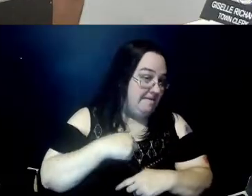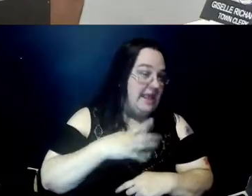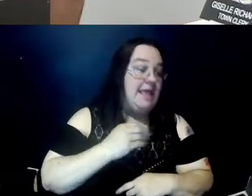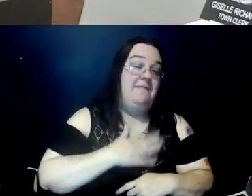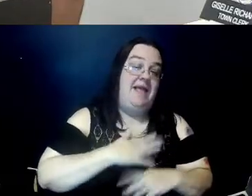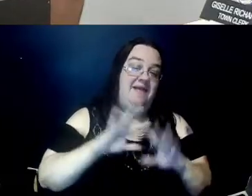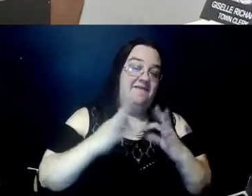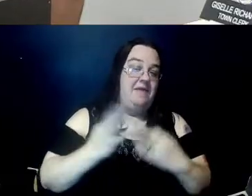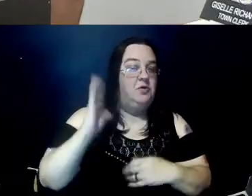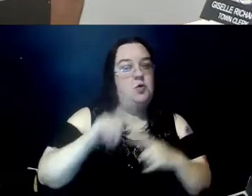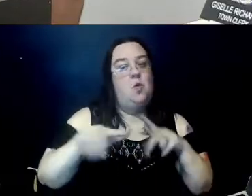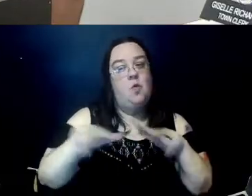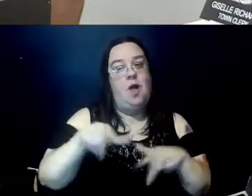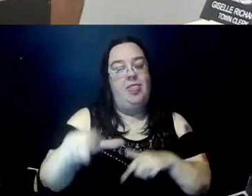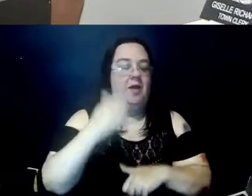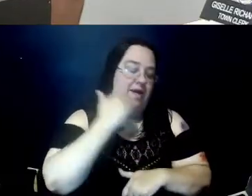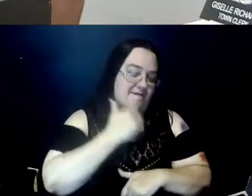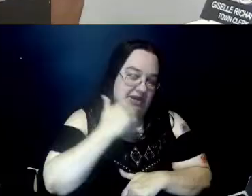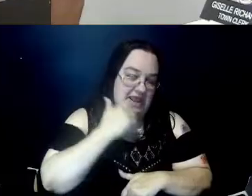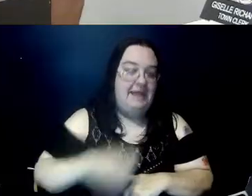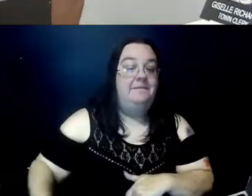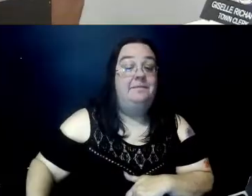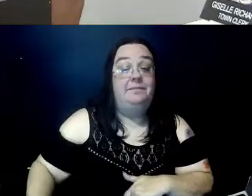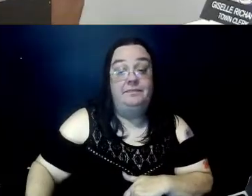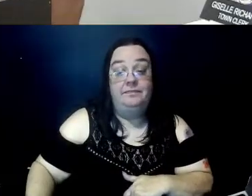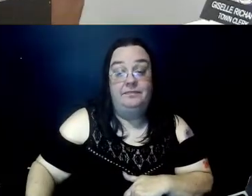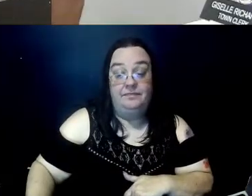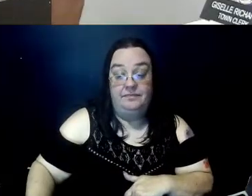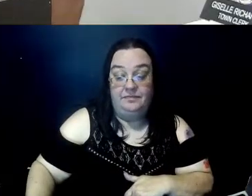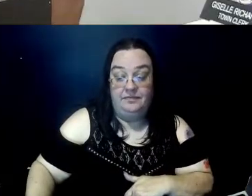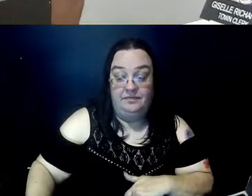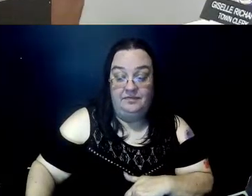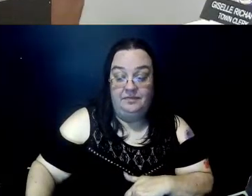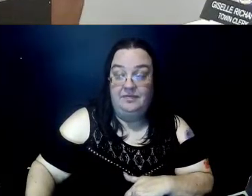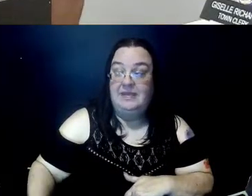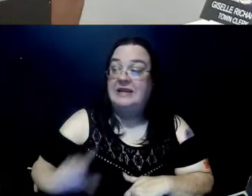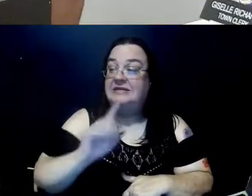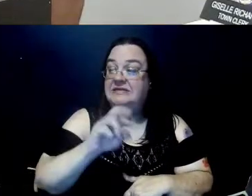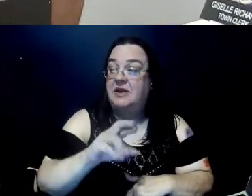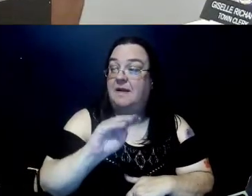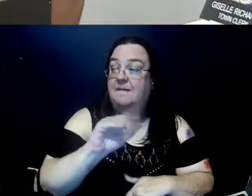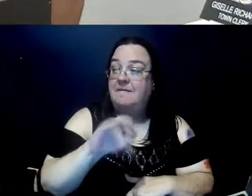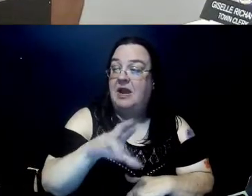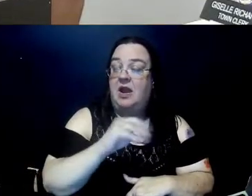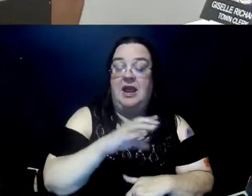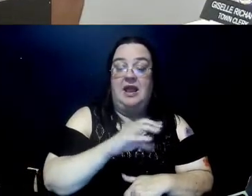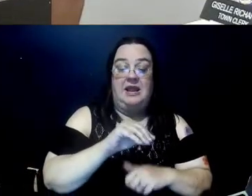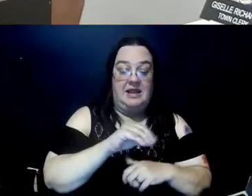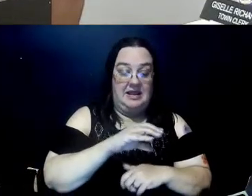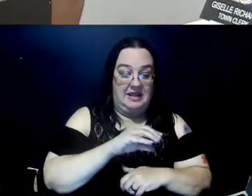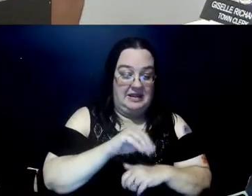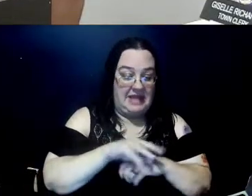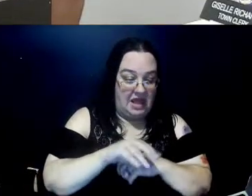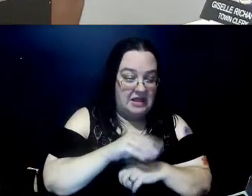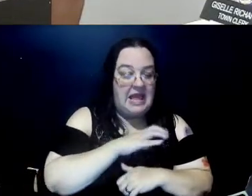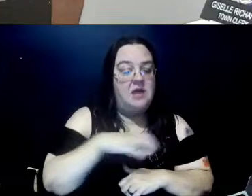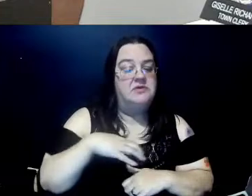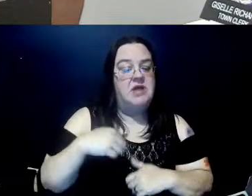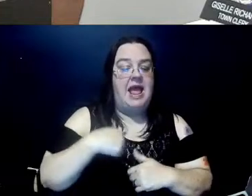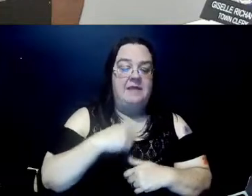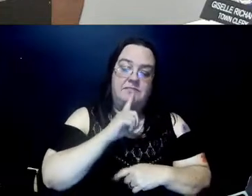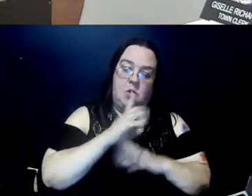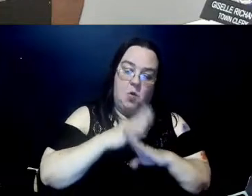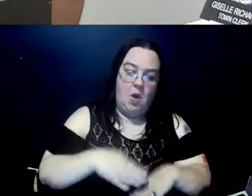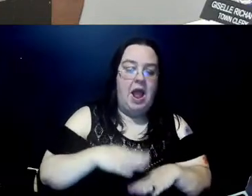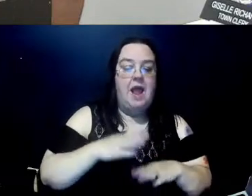there every day. So, dear Mayor and Council, I have remained quiet regarding many issues facing the